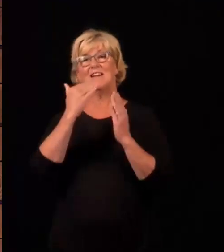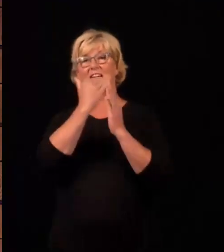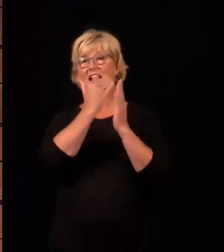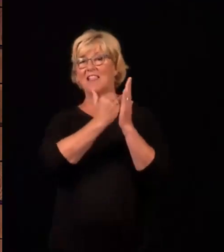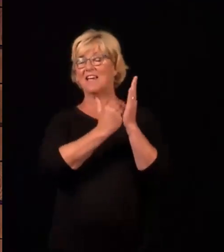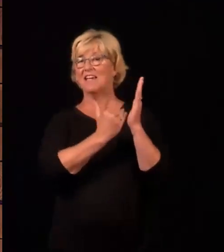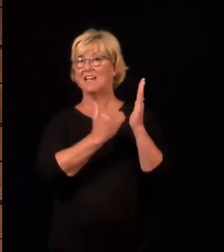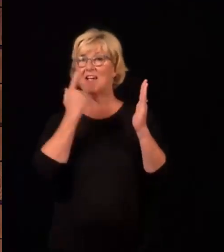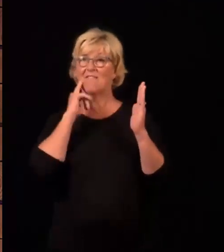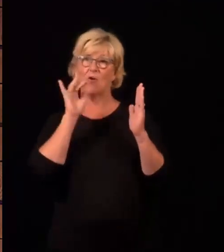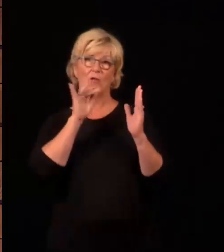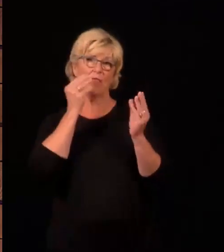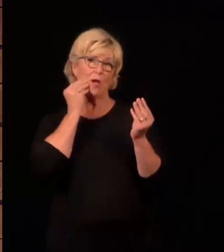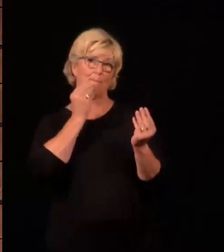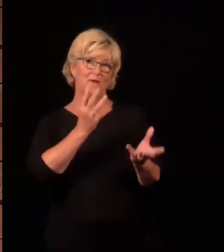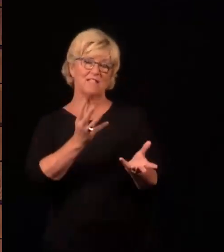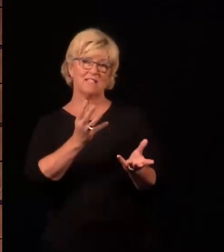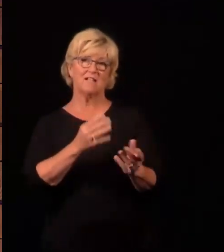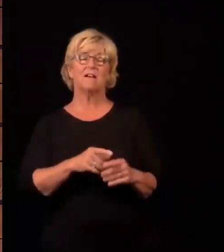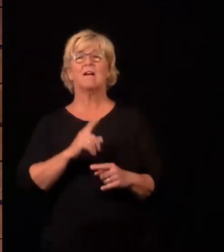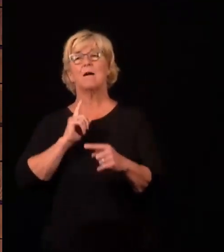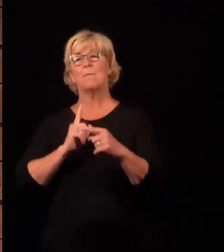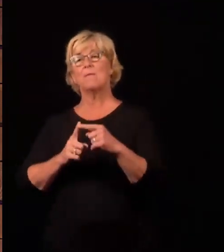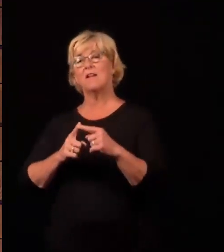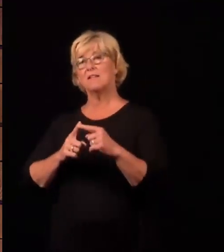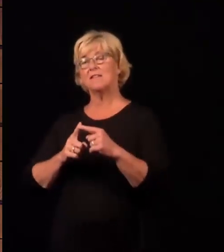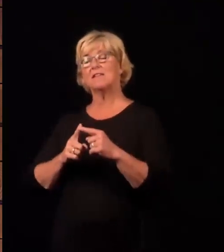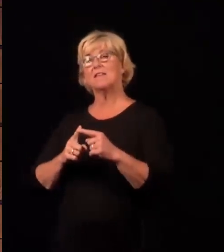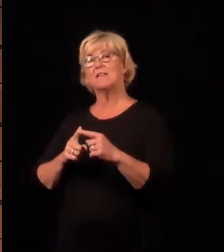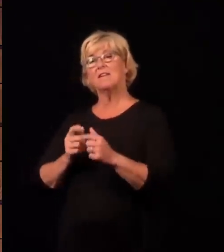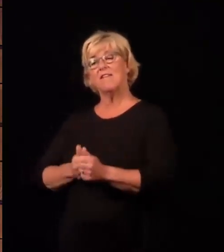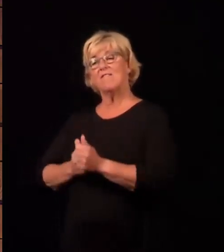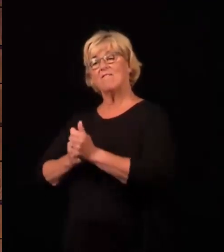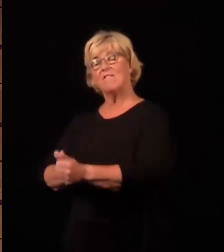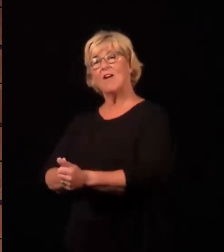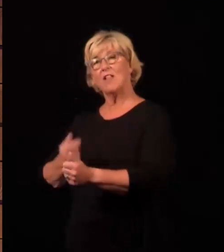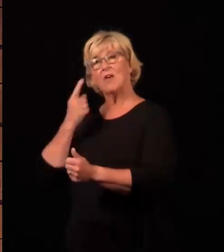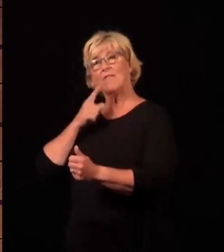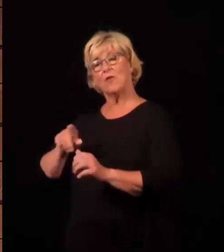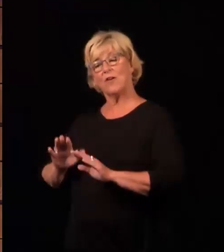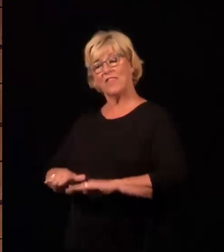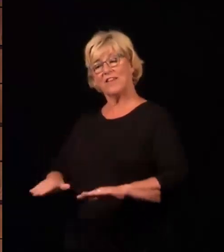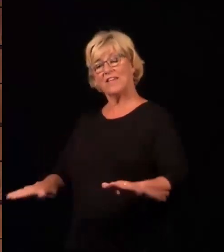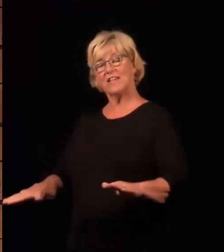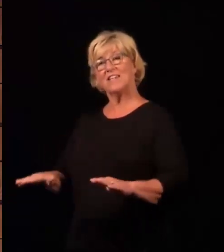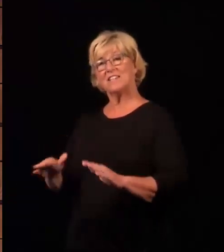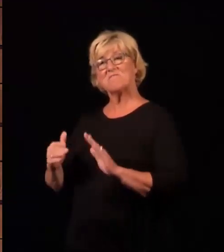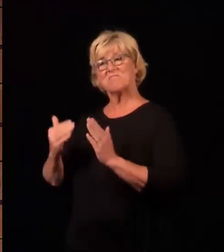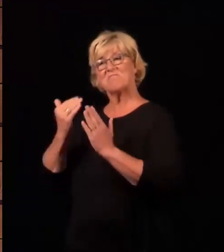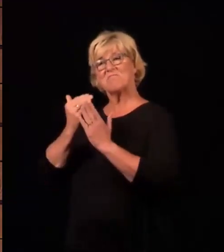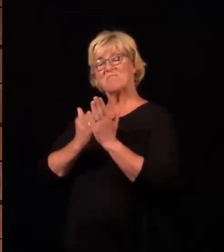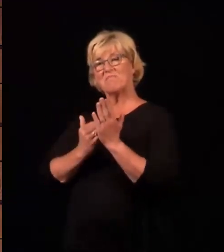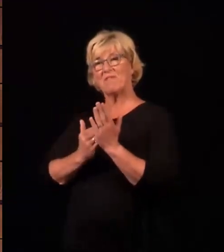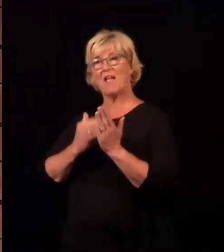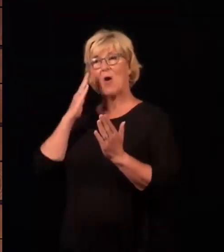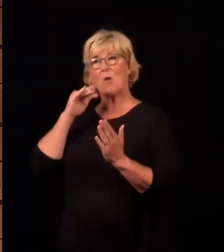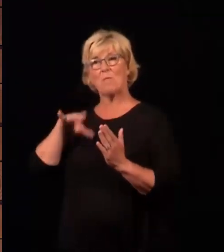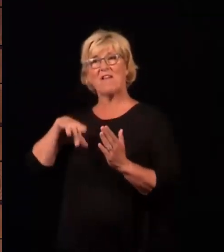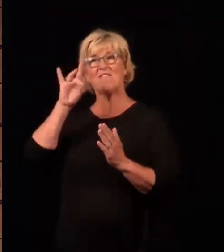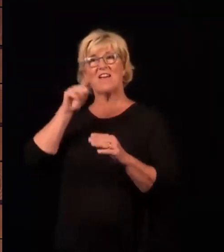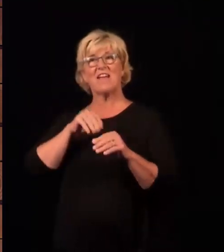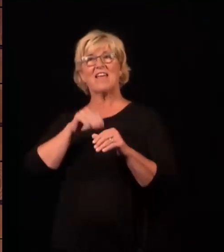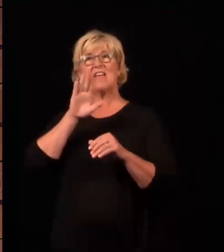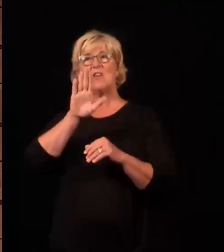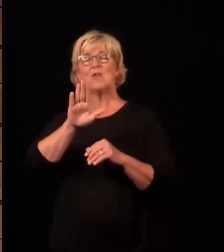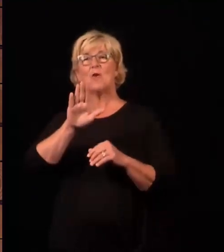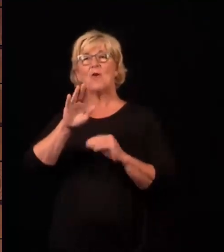outline for the message, as well as a fun to follow along with kids outline. So we hope that you've already found that in your